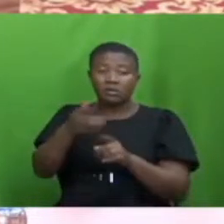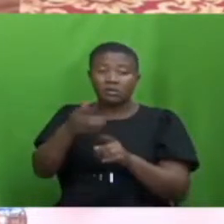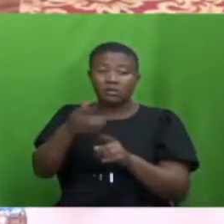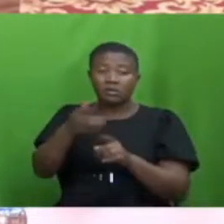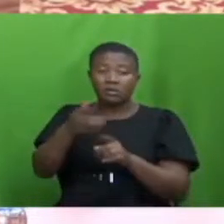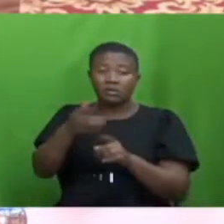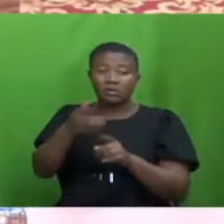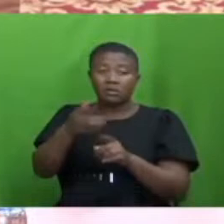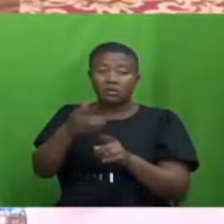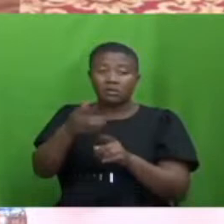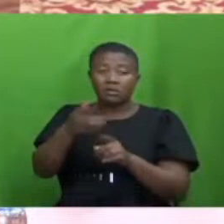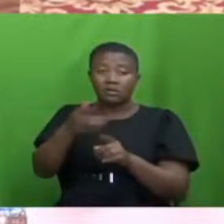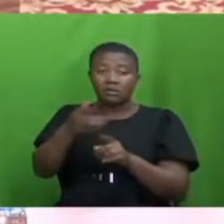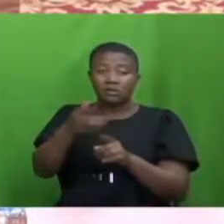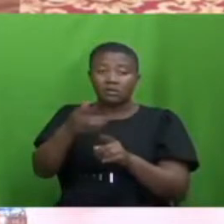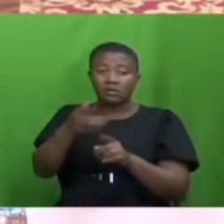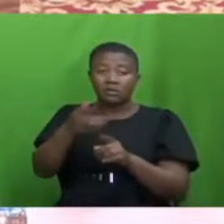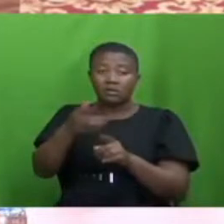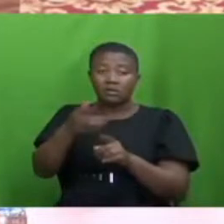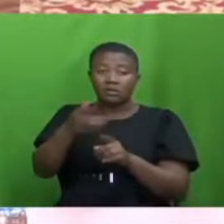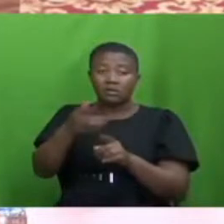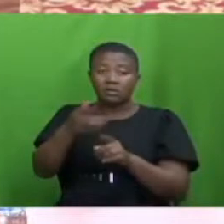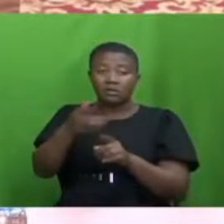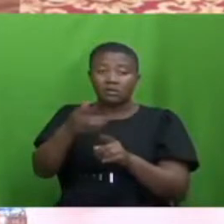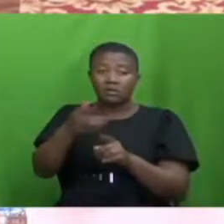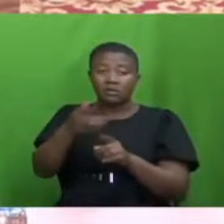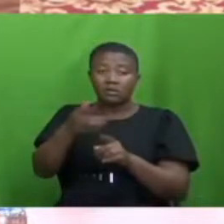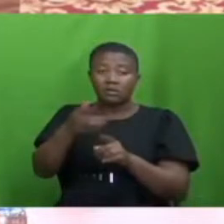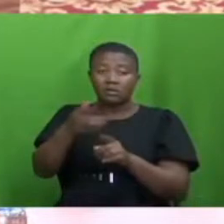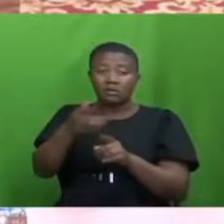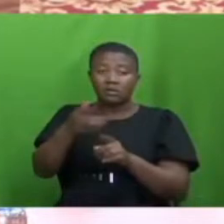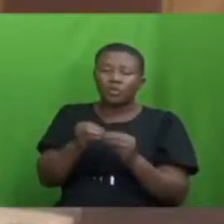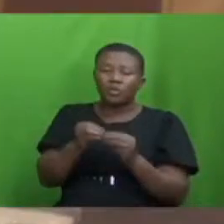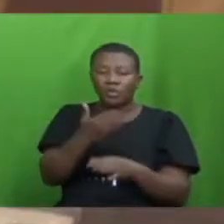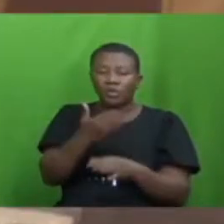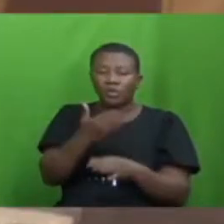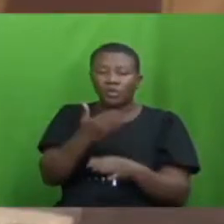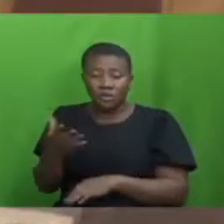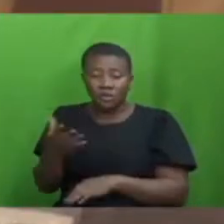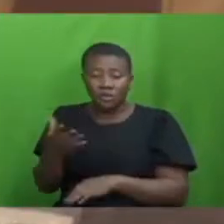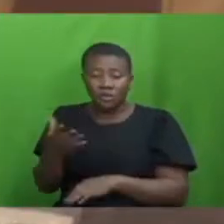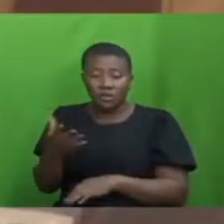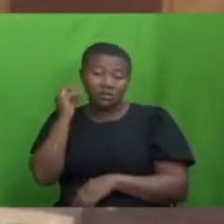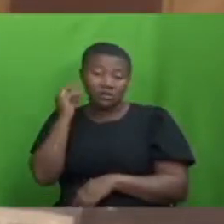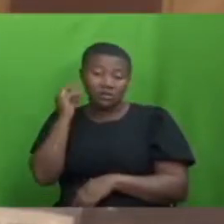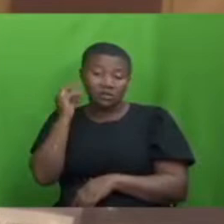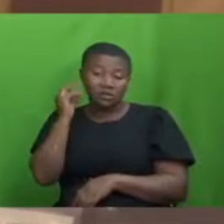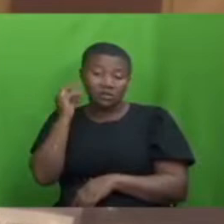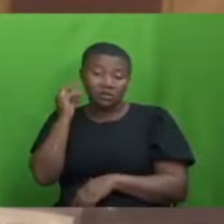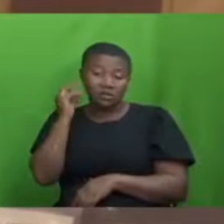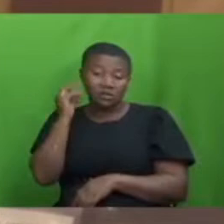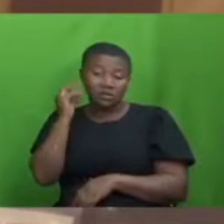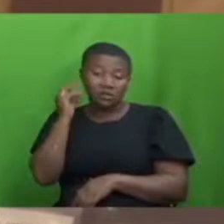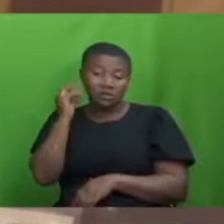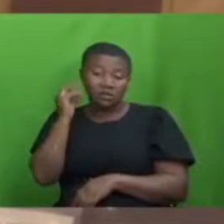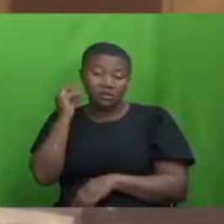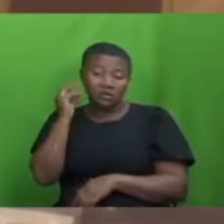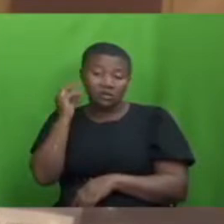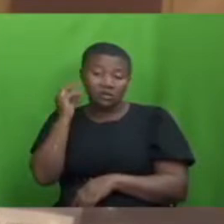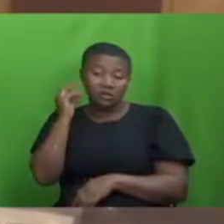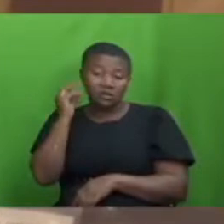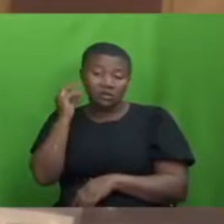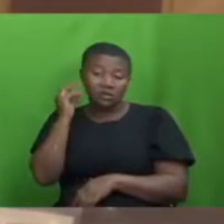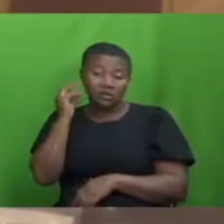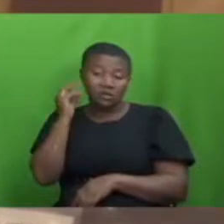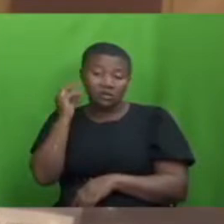same time with unrelenting speed and scale. Thankfully, as the members are beginning to